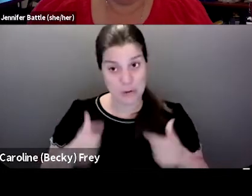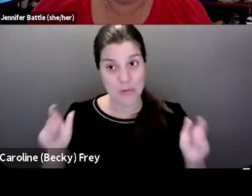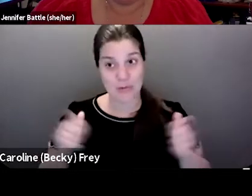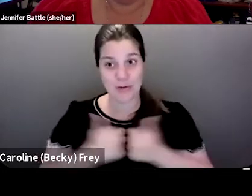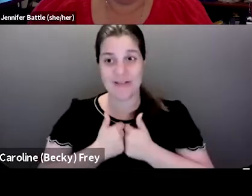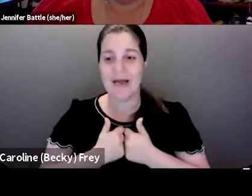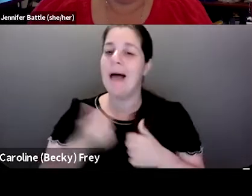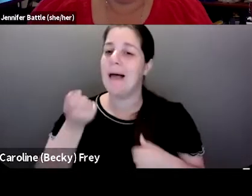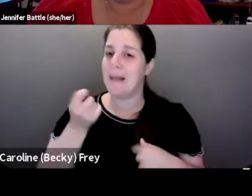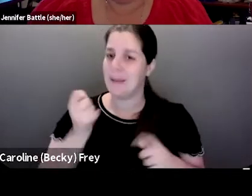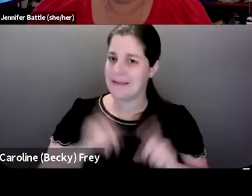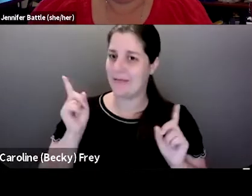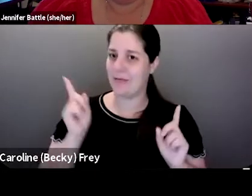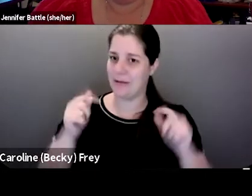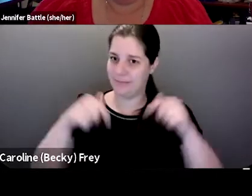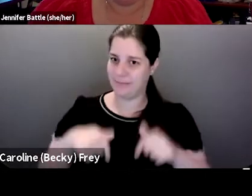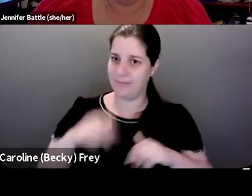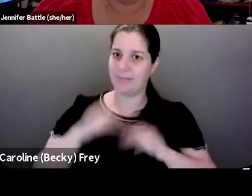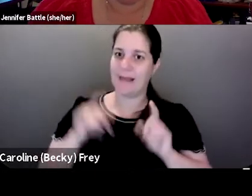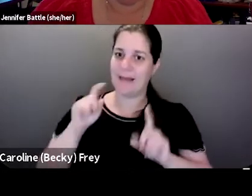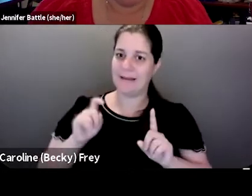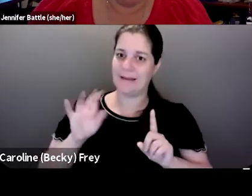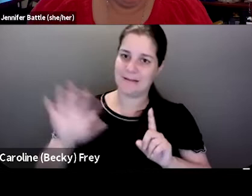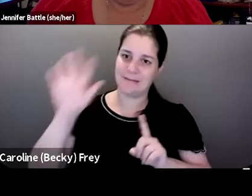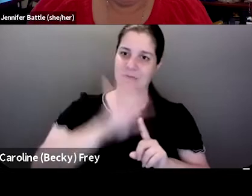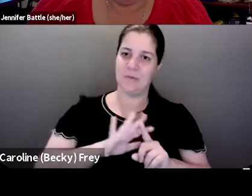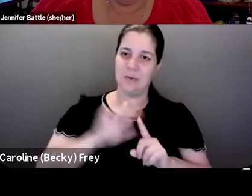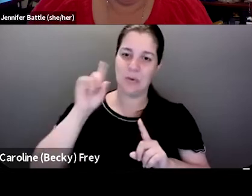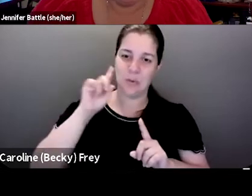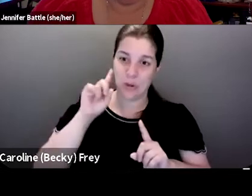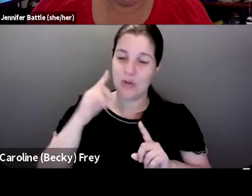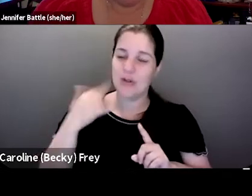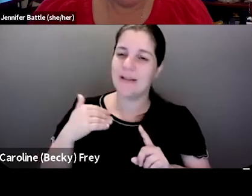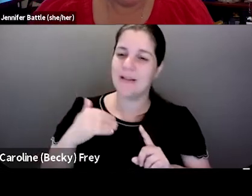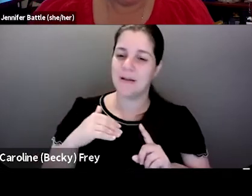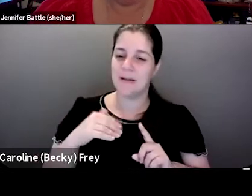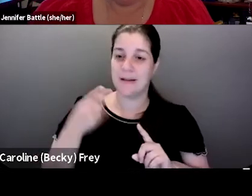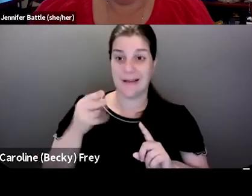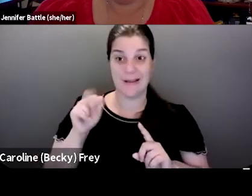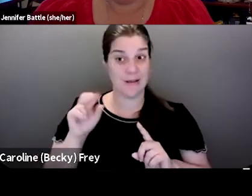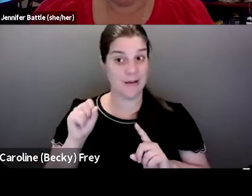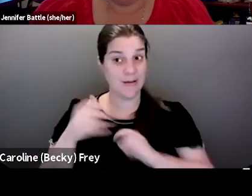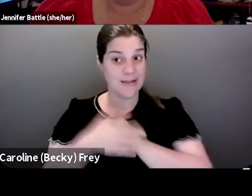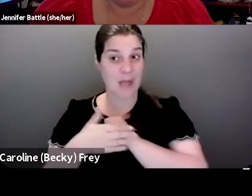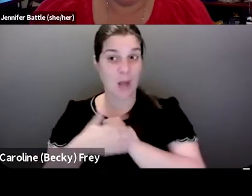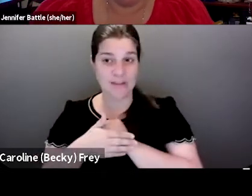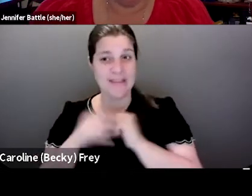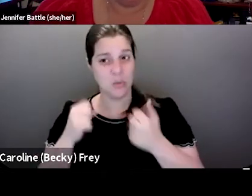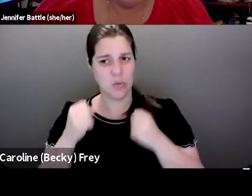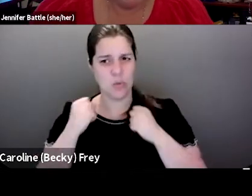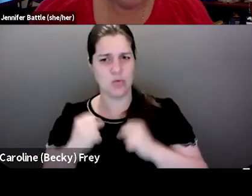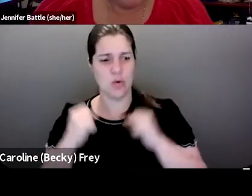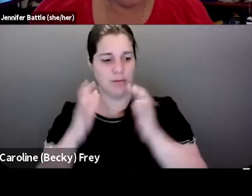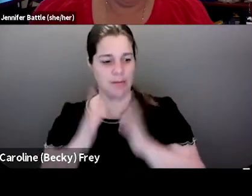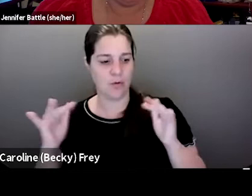across the state of Texas, as you heard Sue Ann say about Georgia. Although Harris County is super diverse and has lots